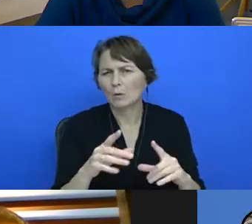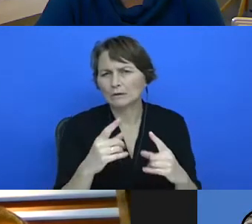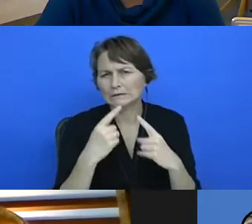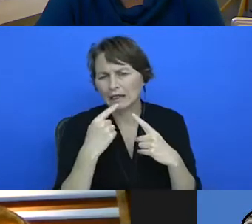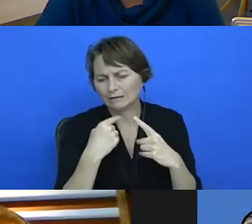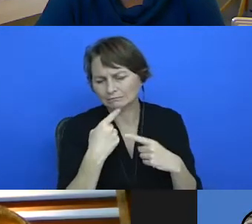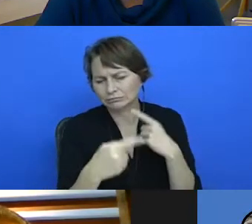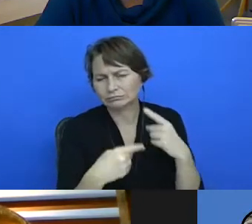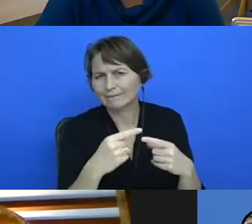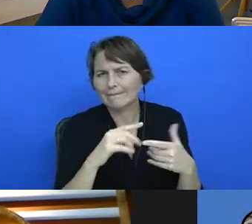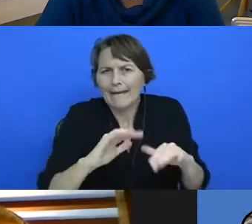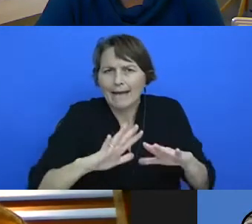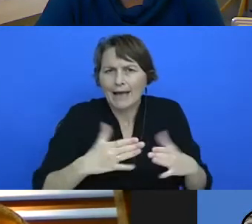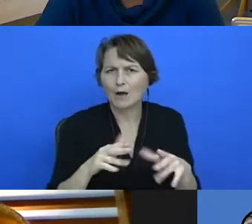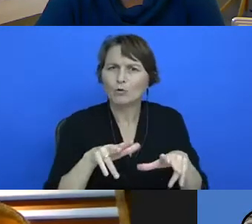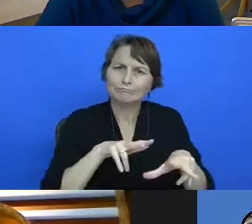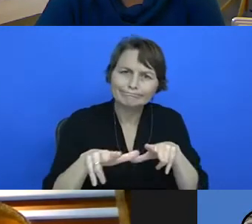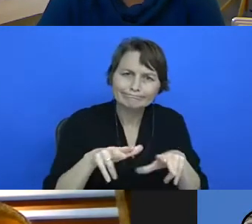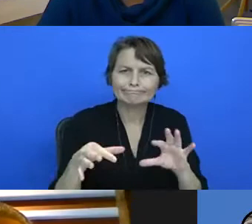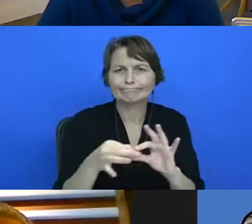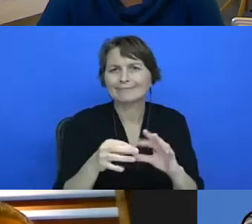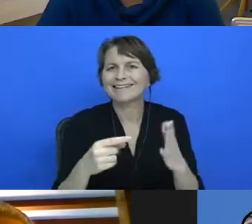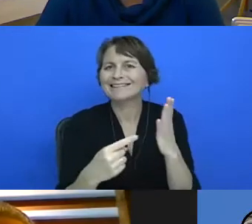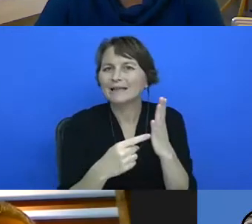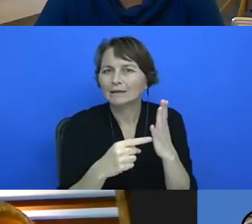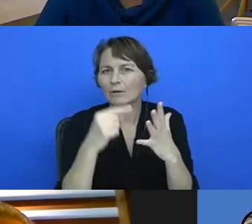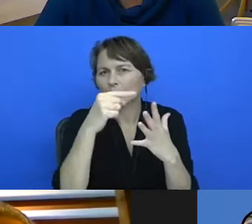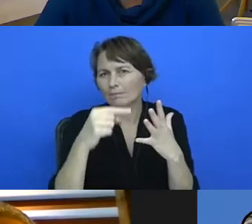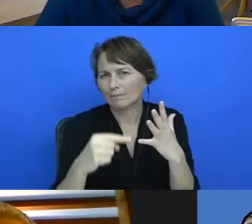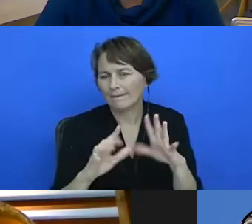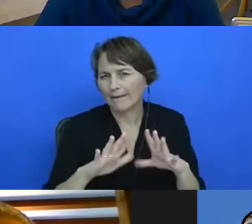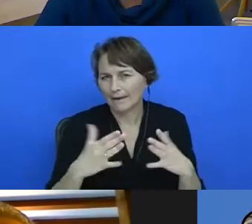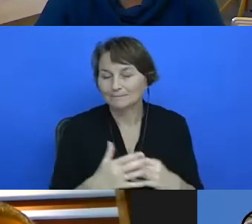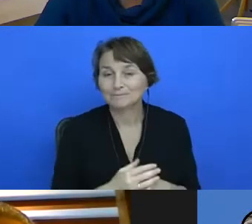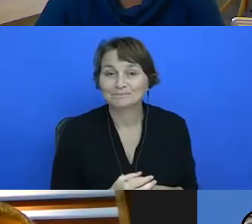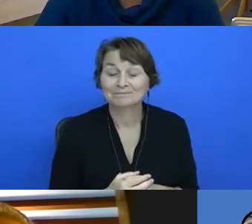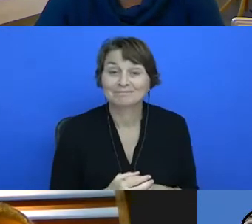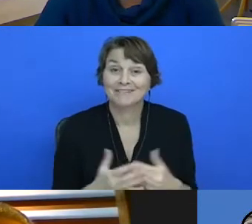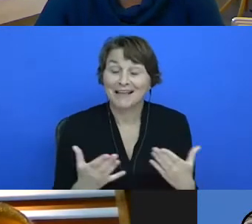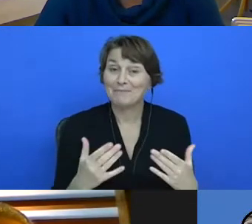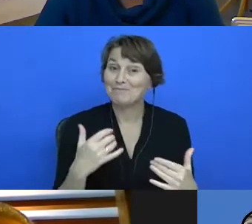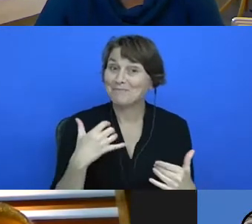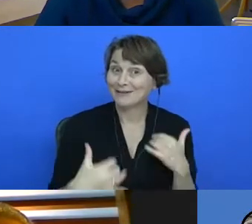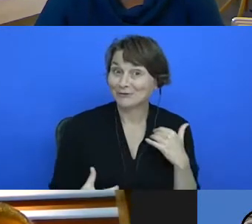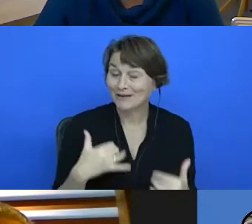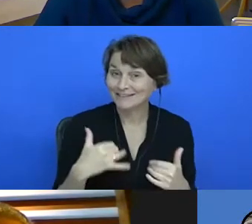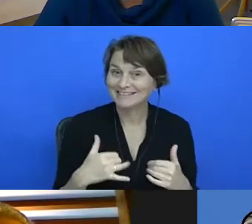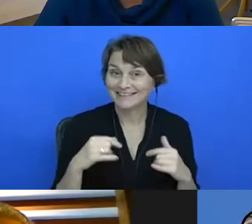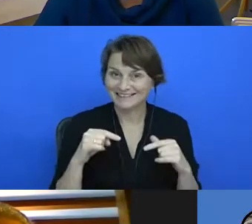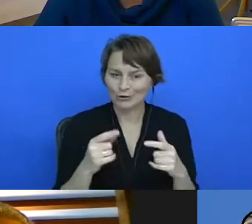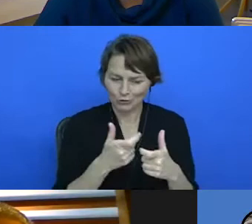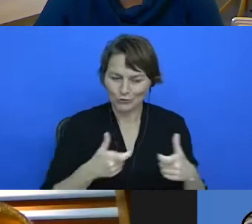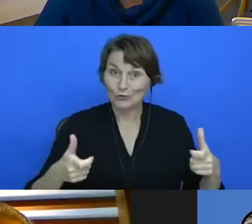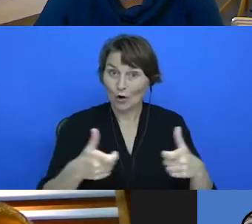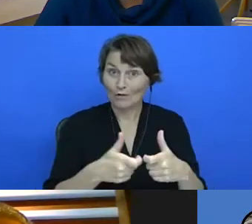to organization, with regard to technical stuff and so on. Yeah, and interestingly, the title of the conference